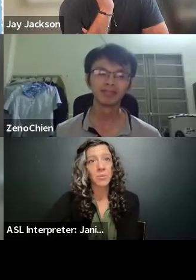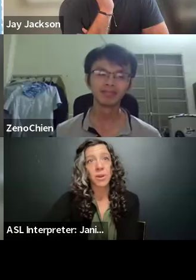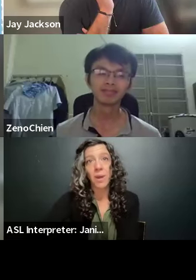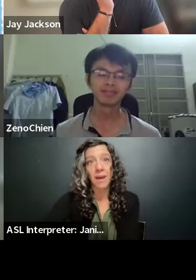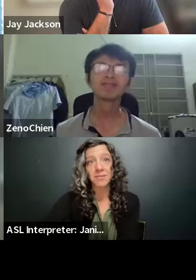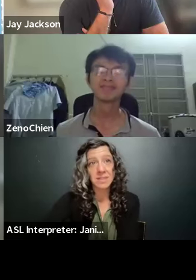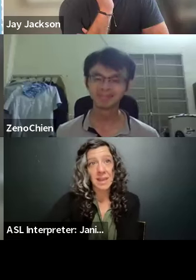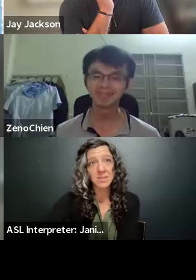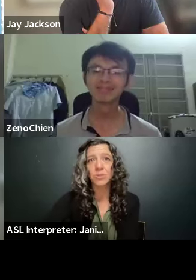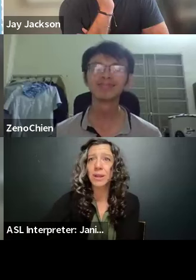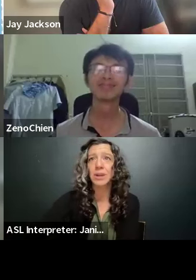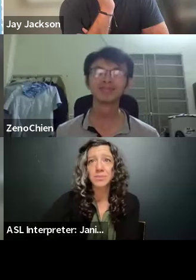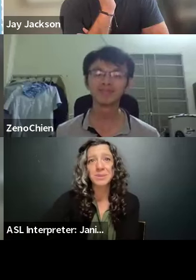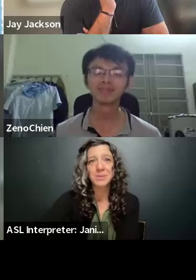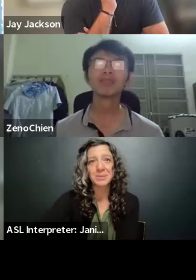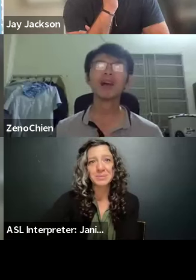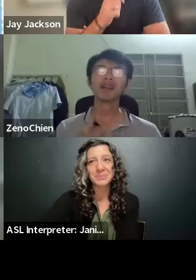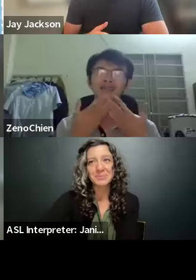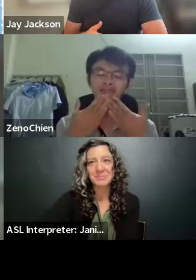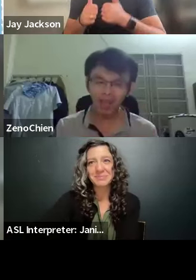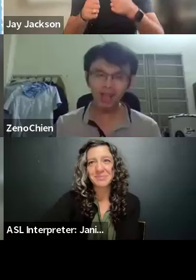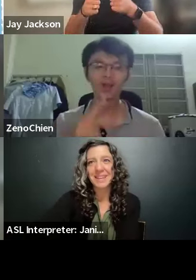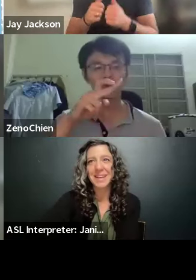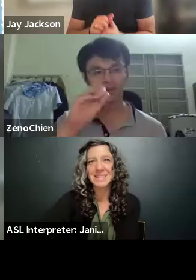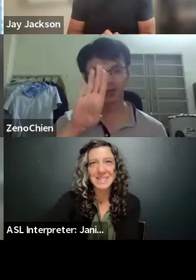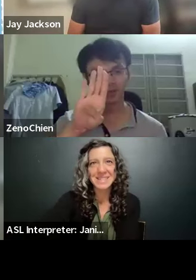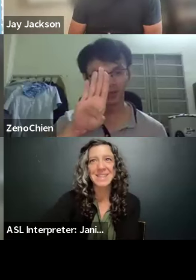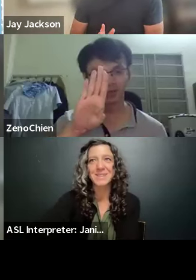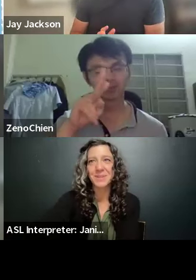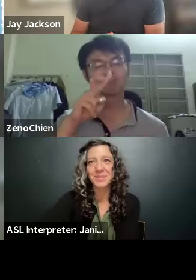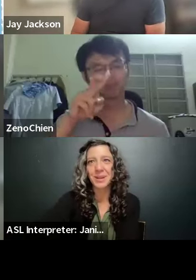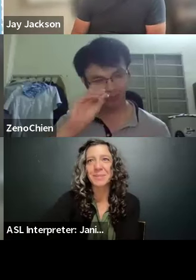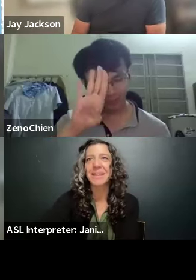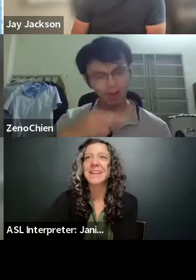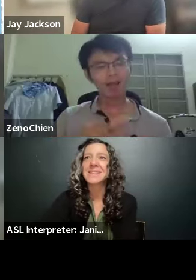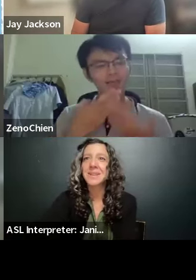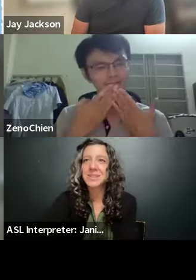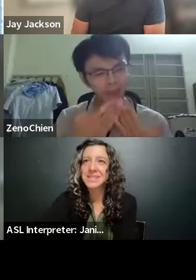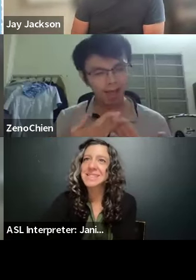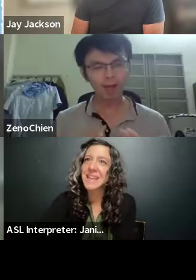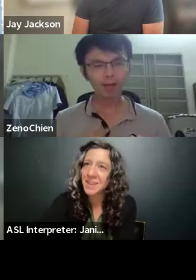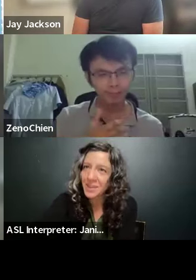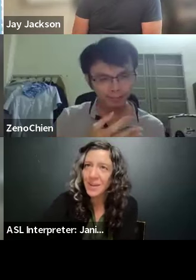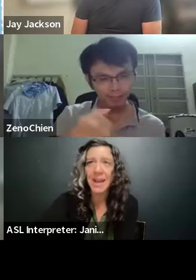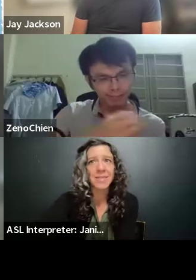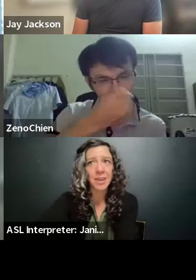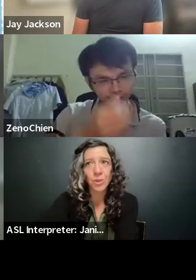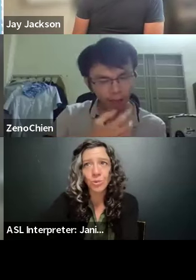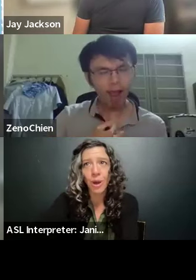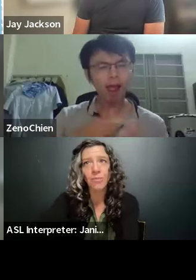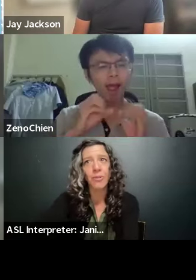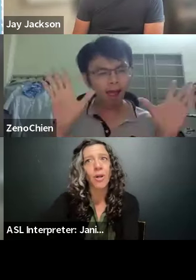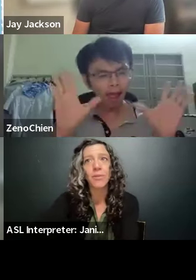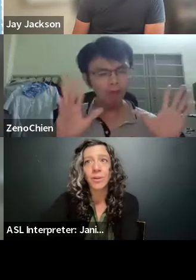to make it where you have today. So great job, Zino Chin. And Anastasia says, yes, wonderful job. Zino Chin says, thank you. And I thank